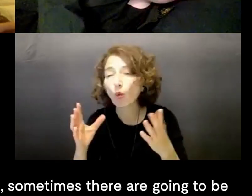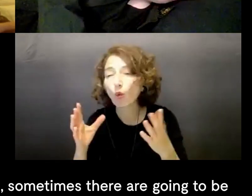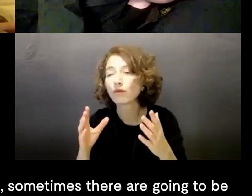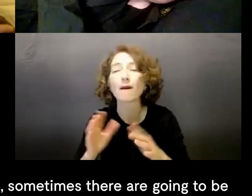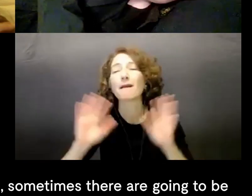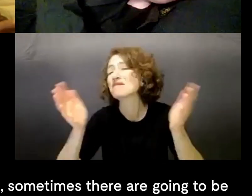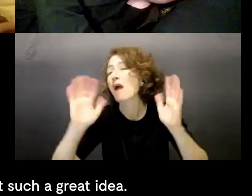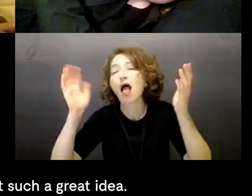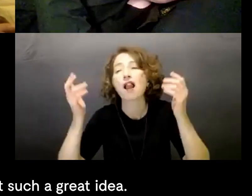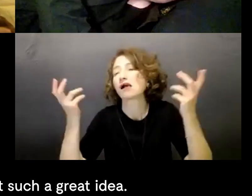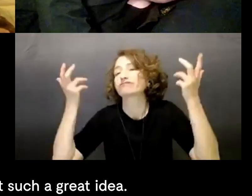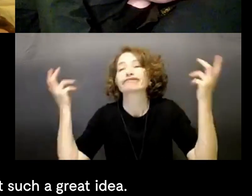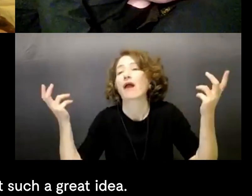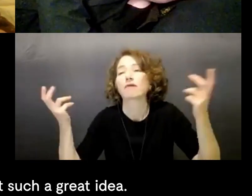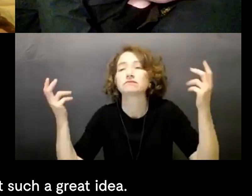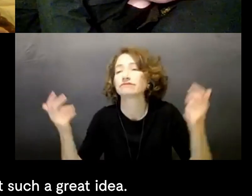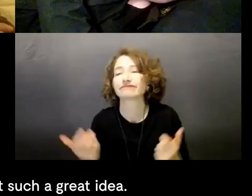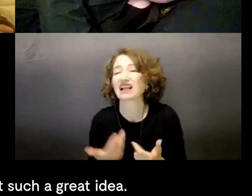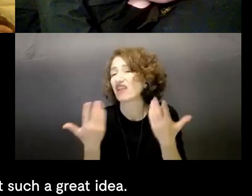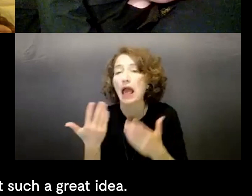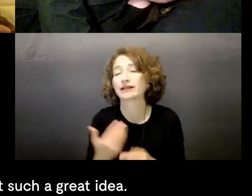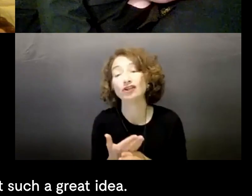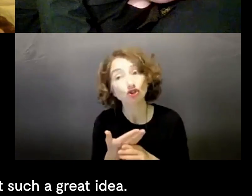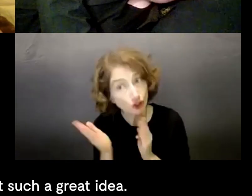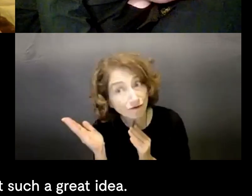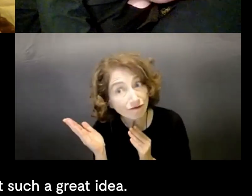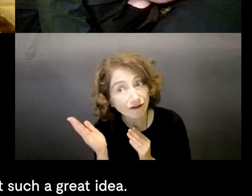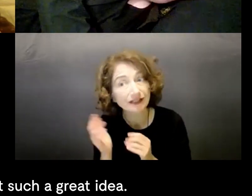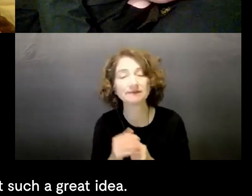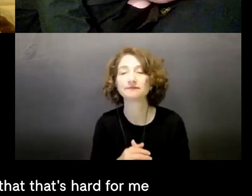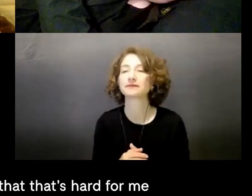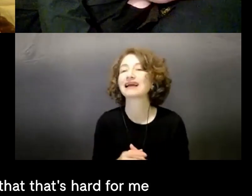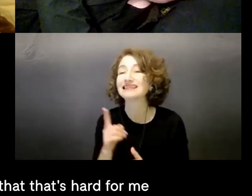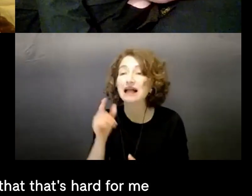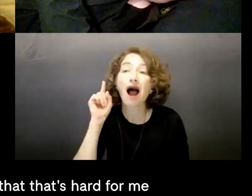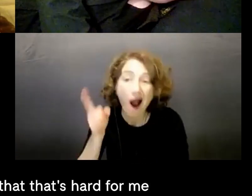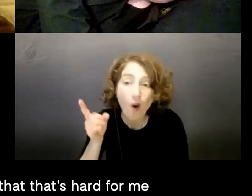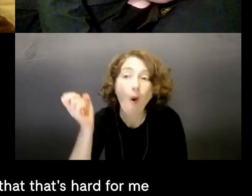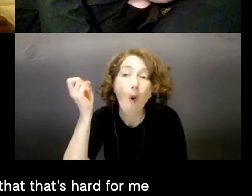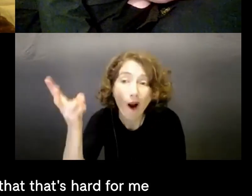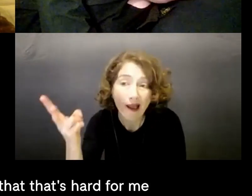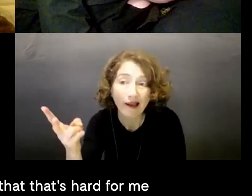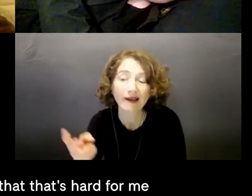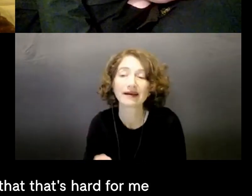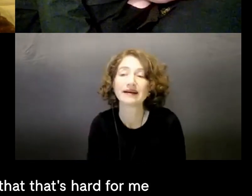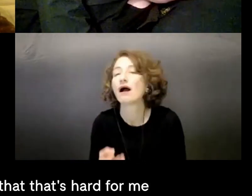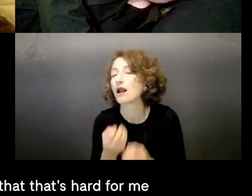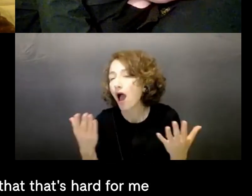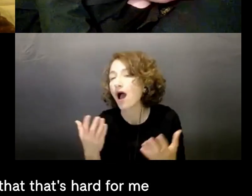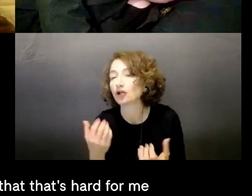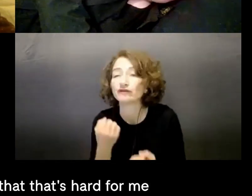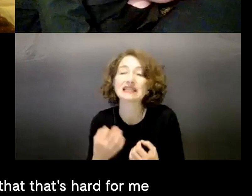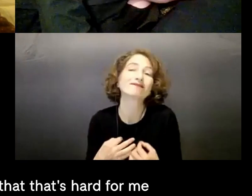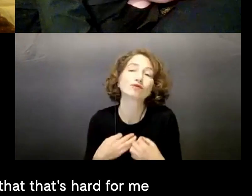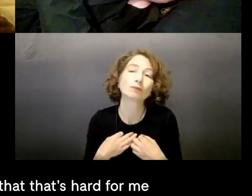that, maybe weren't such a great idea, and that's okay too. I think that that's hard for me